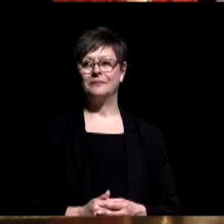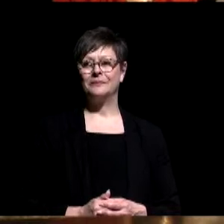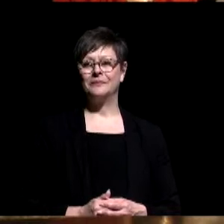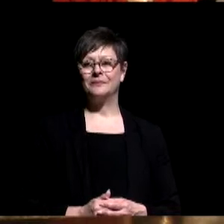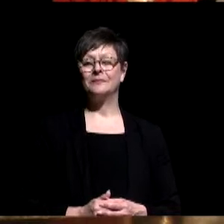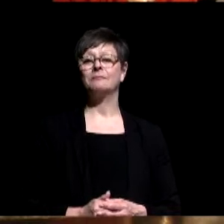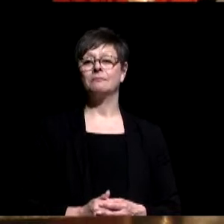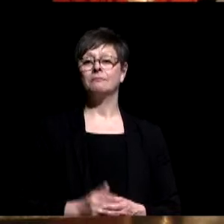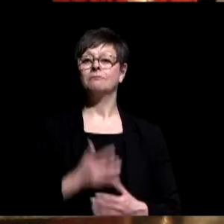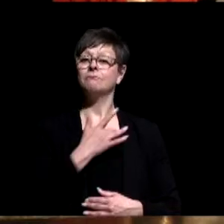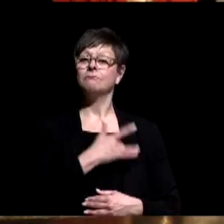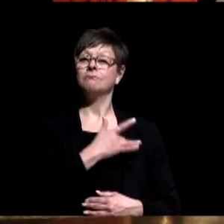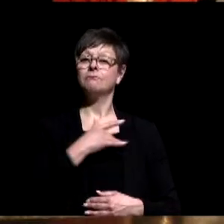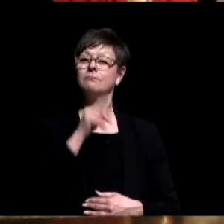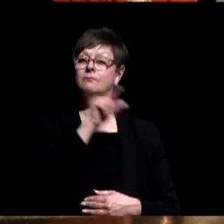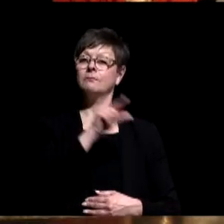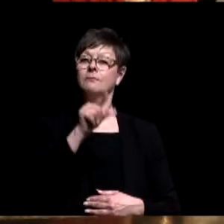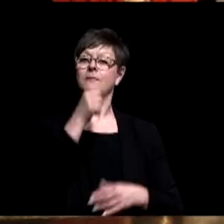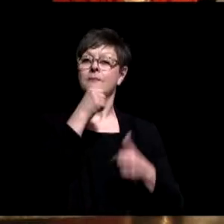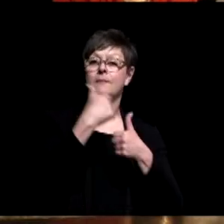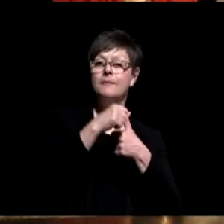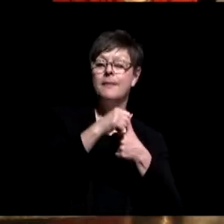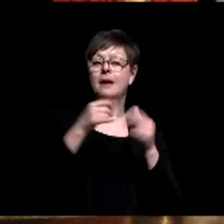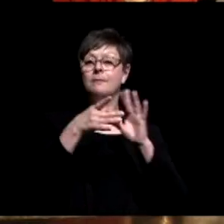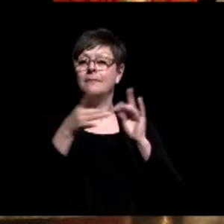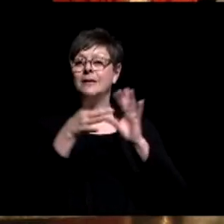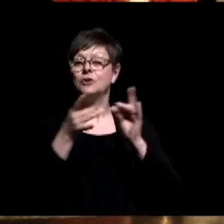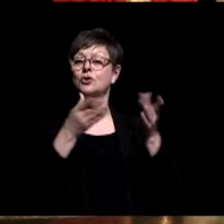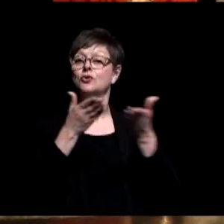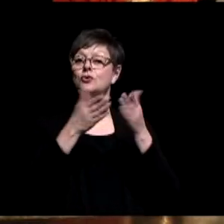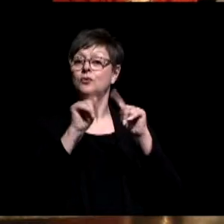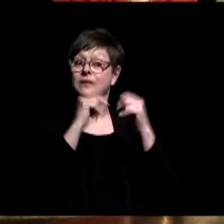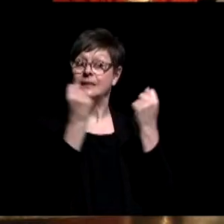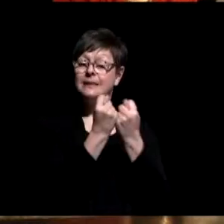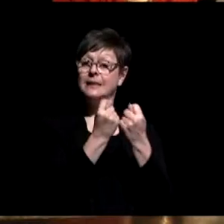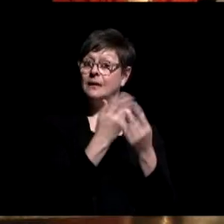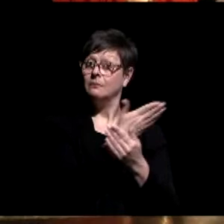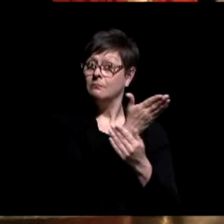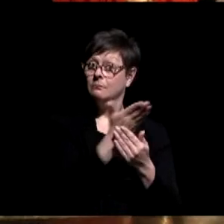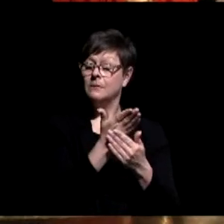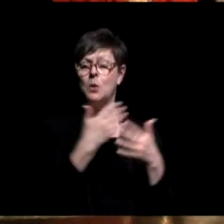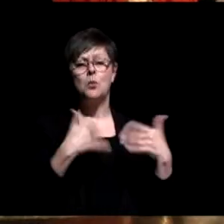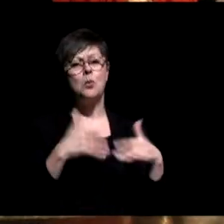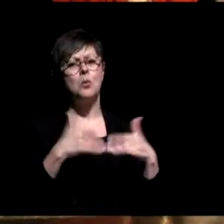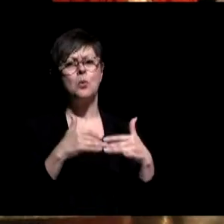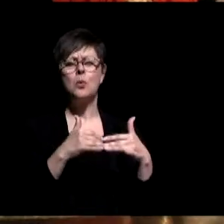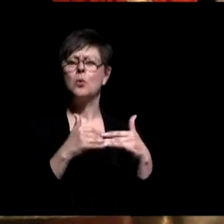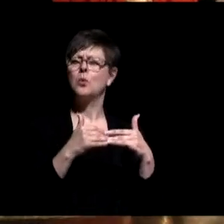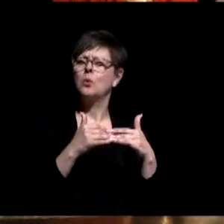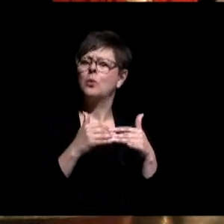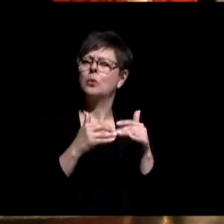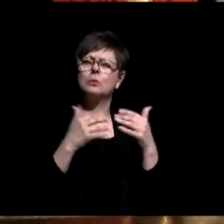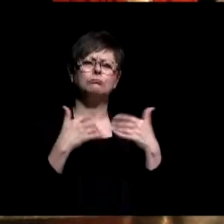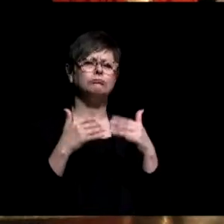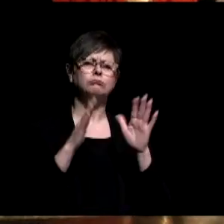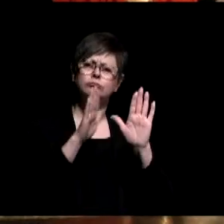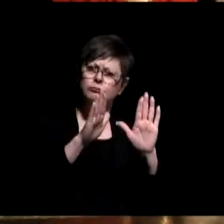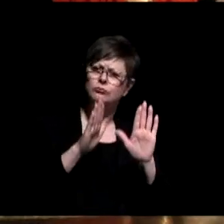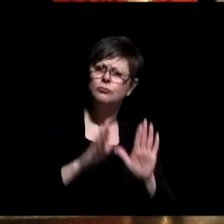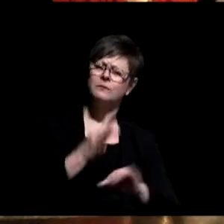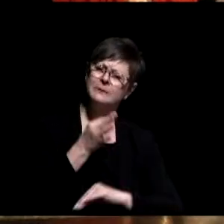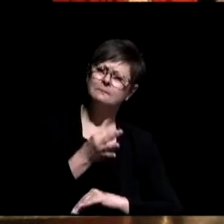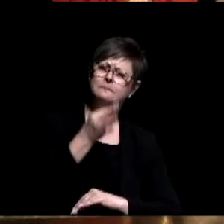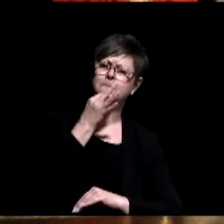The provincial government's Mail and Messenger Services team has consistently gone above and beyond to deliver